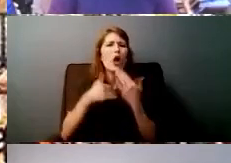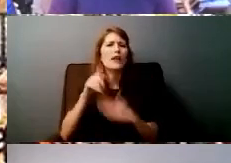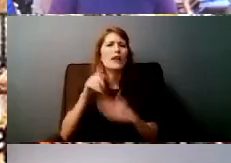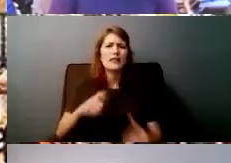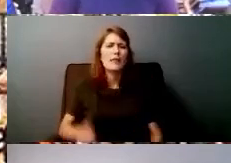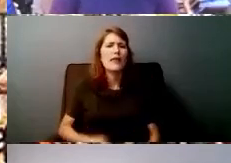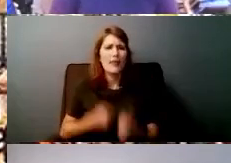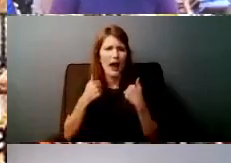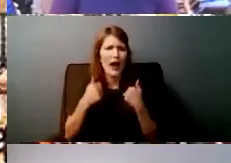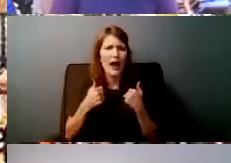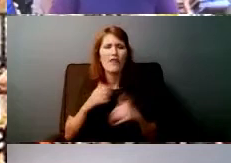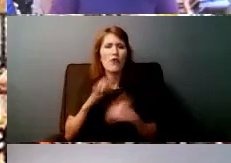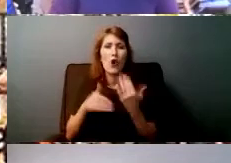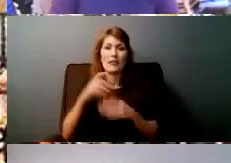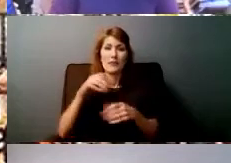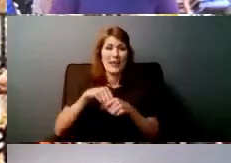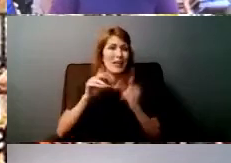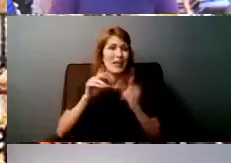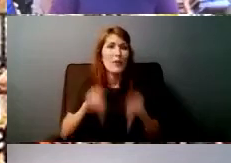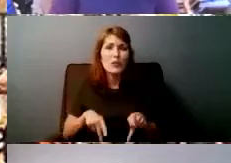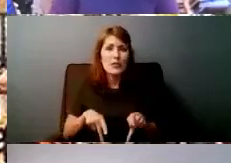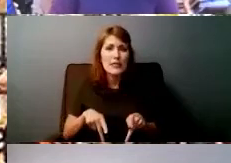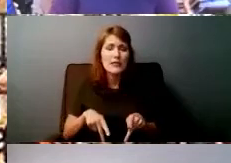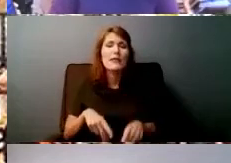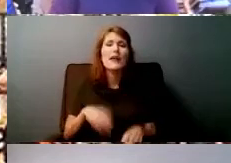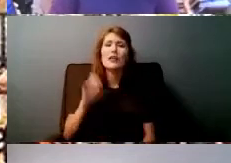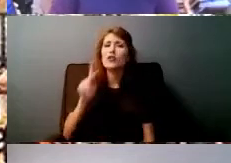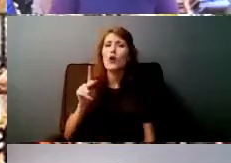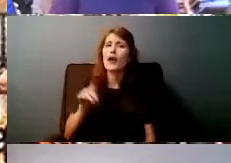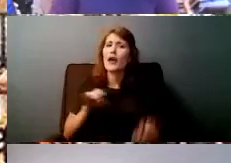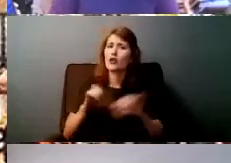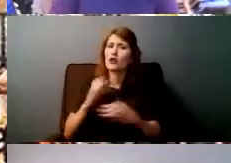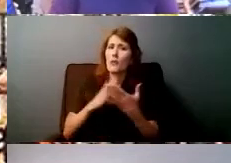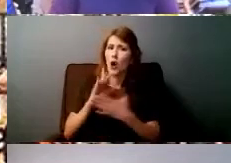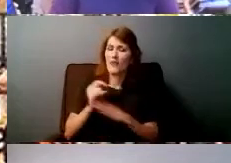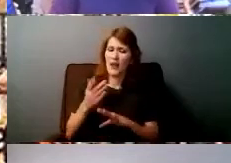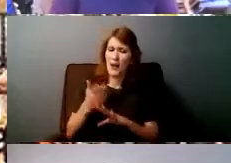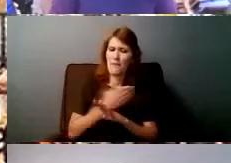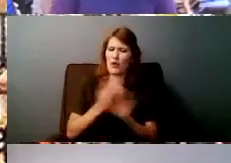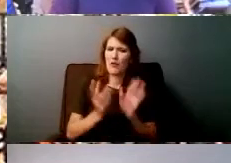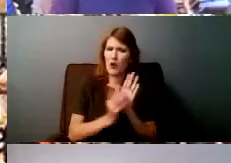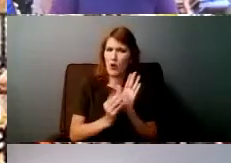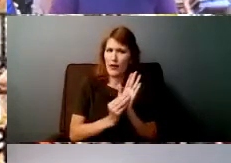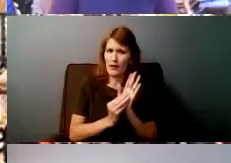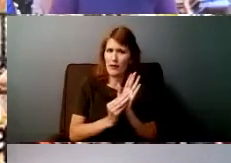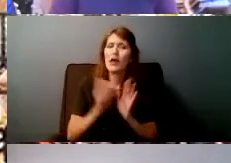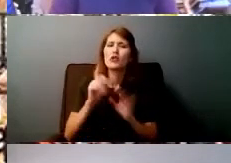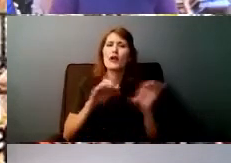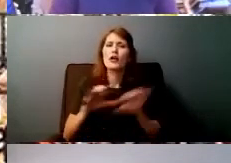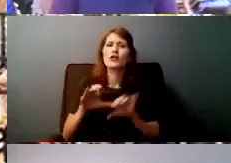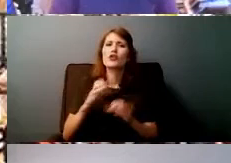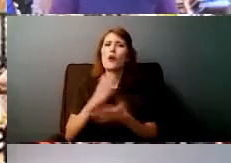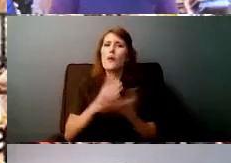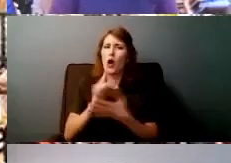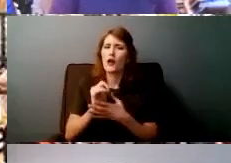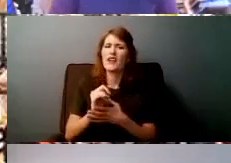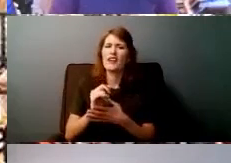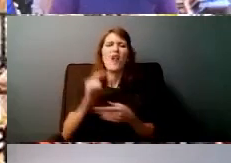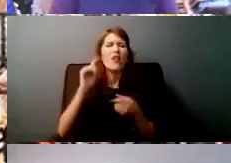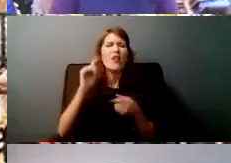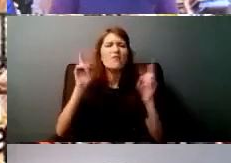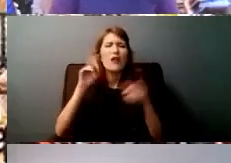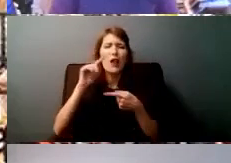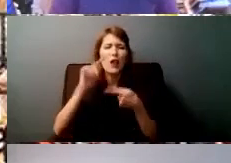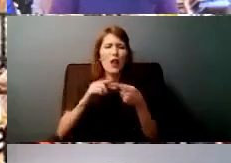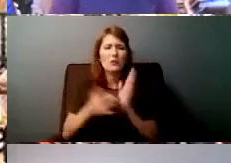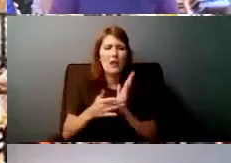it has to be in person. It is okay to do part of it pre-recorded. It's okay to do part of it low tech. And I